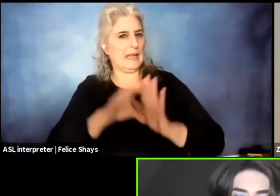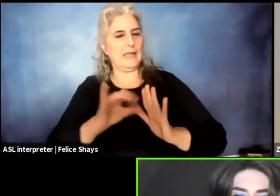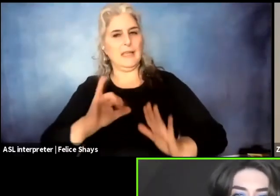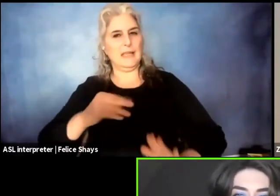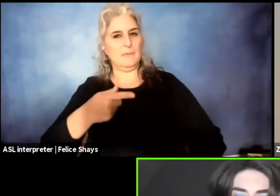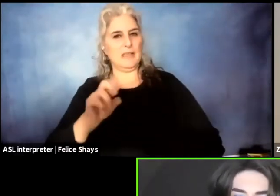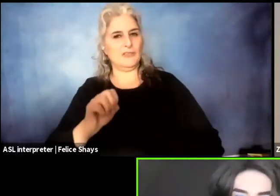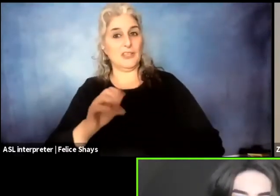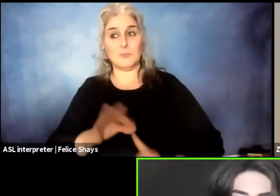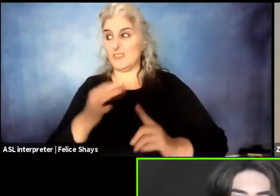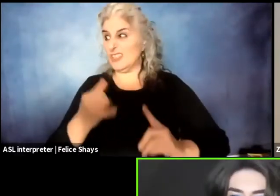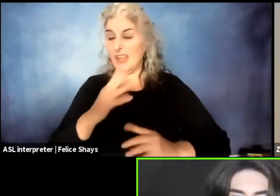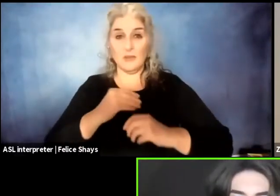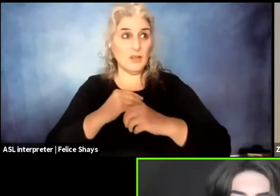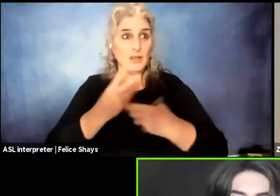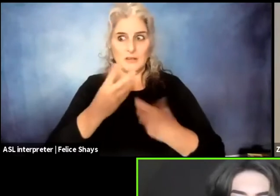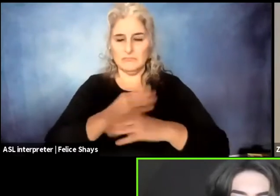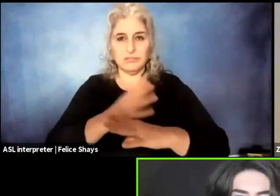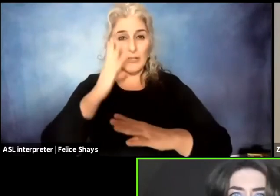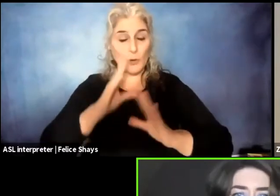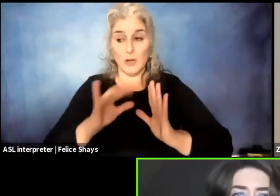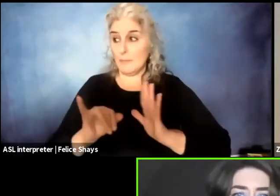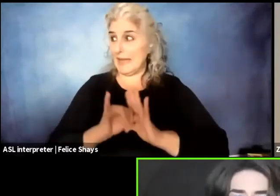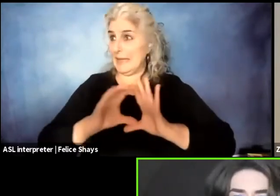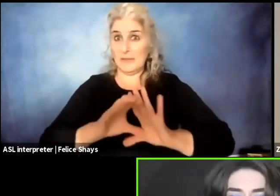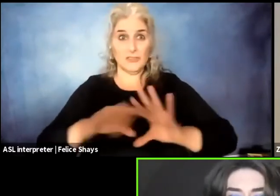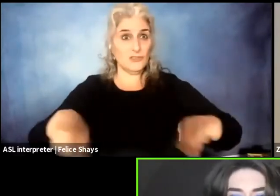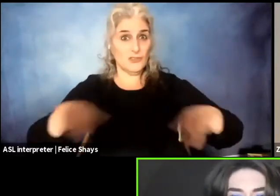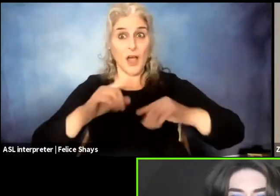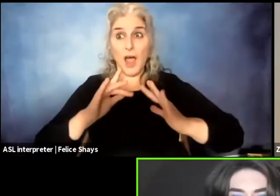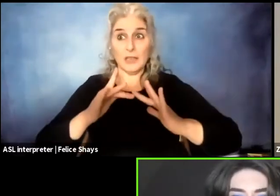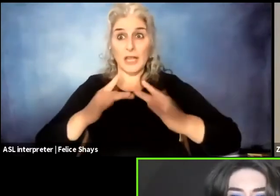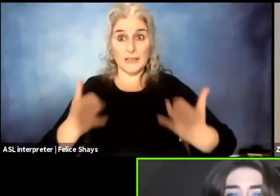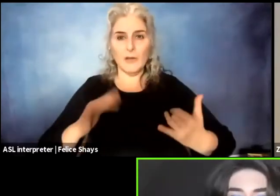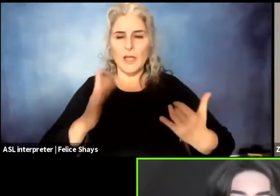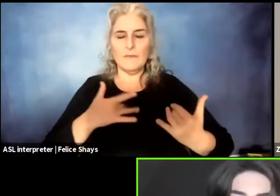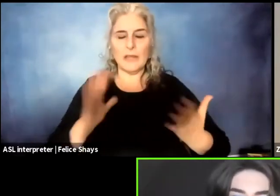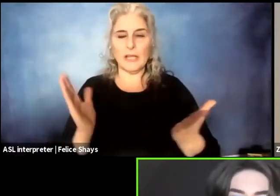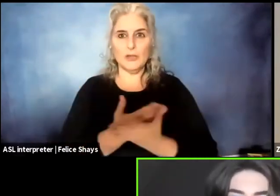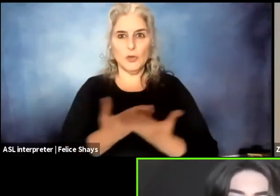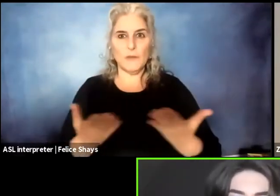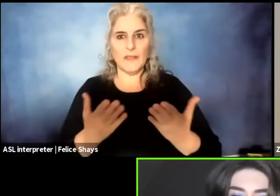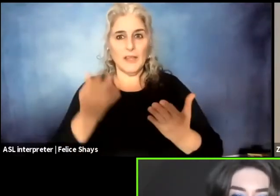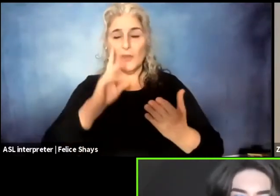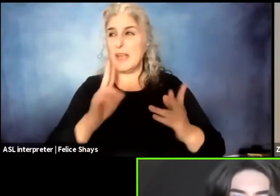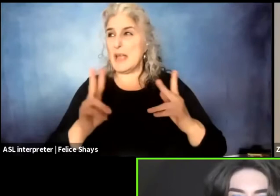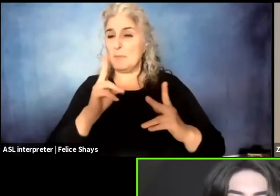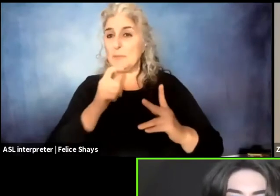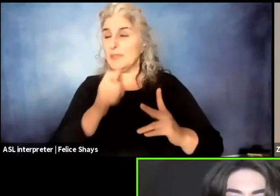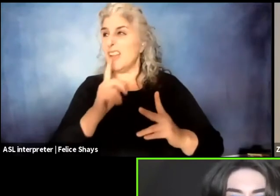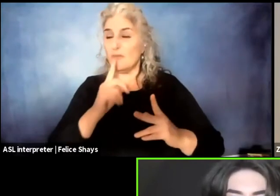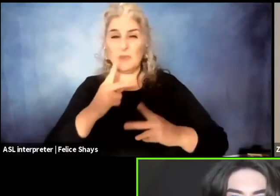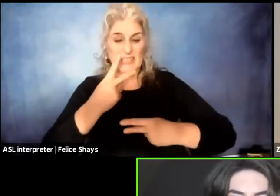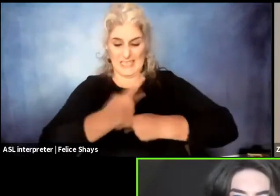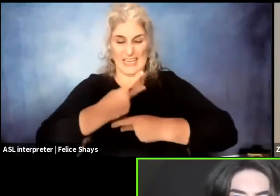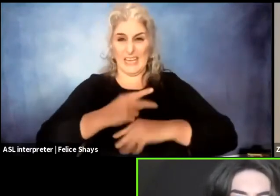like having my image online has felt like this new frontier where no one's really looking after us and we have to take care of